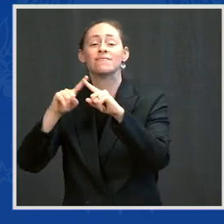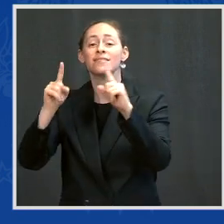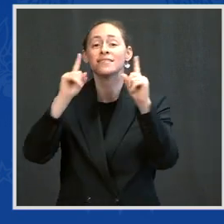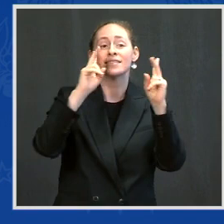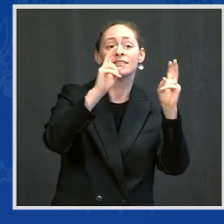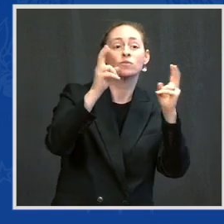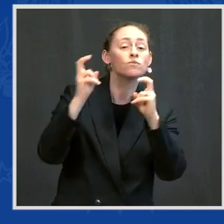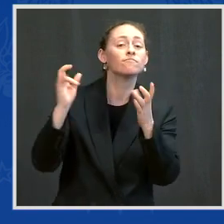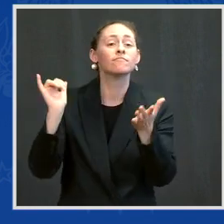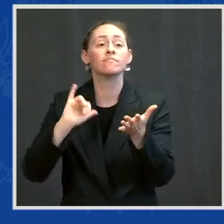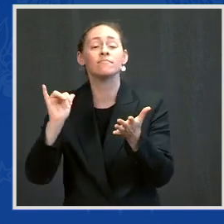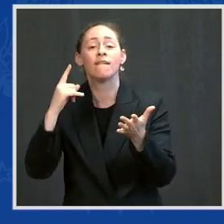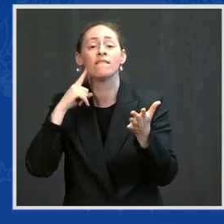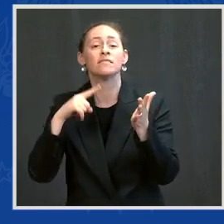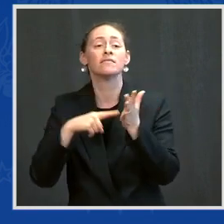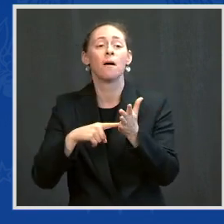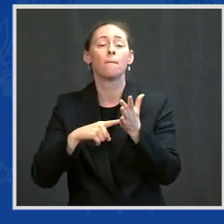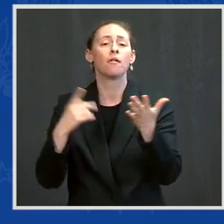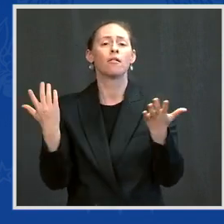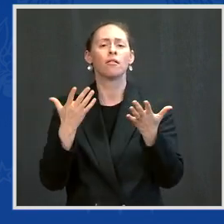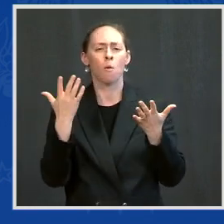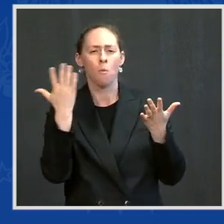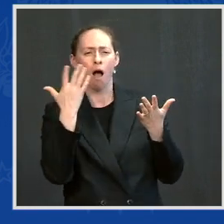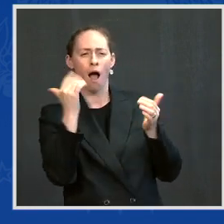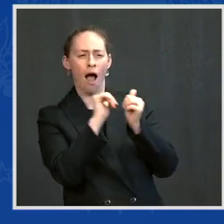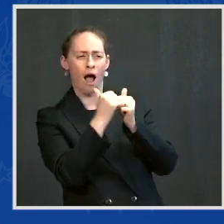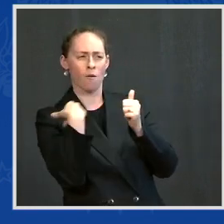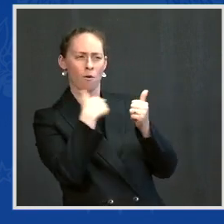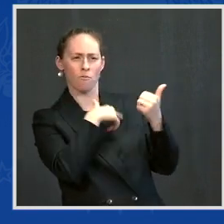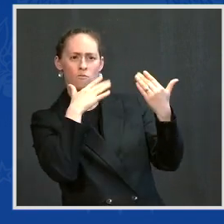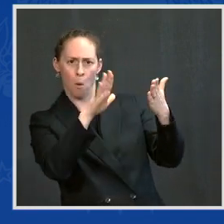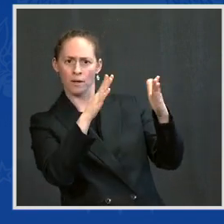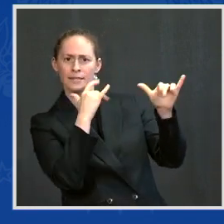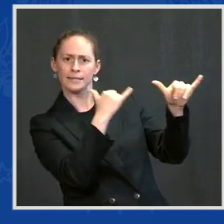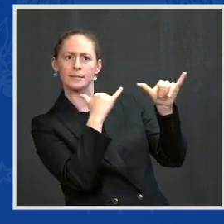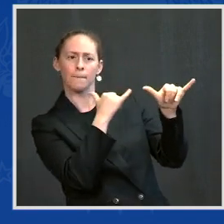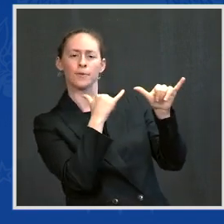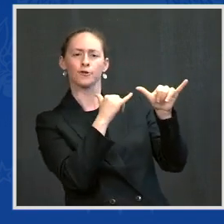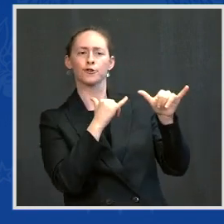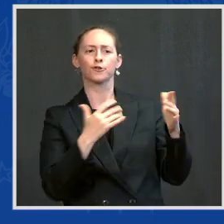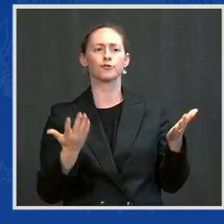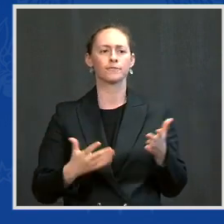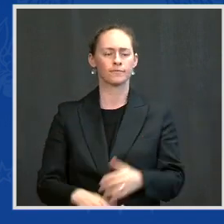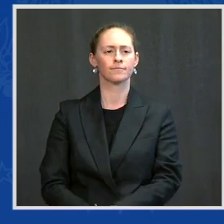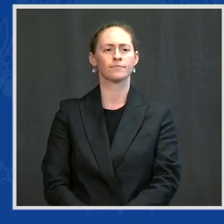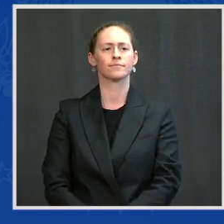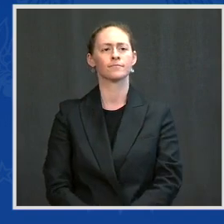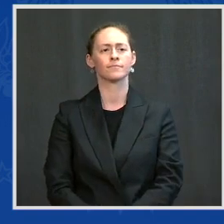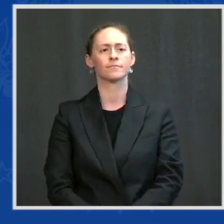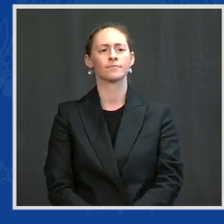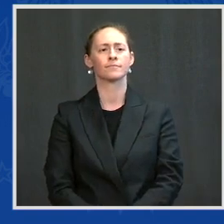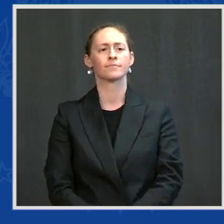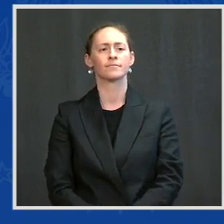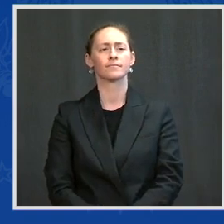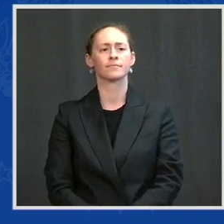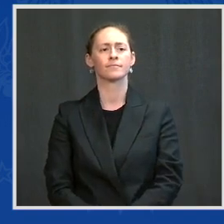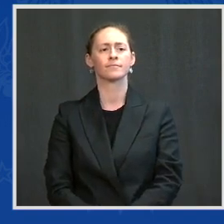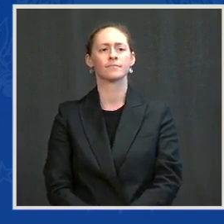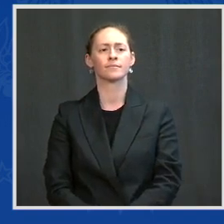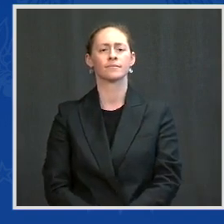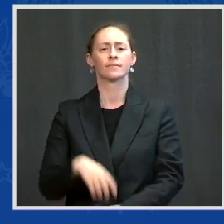People's Republic in Korea, and continuing threat of the DPRK's nuclear and missile